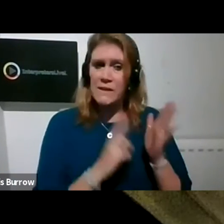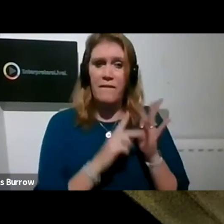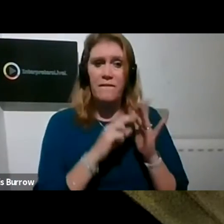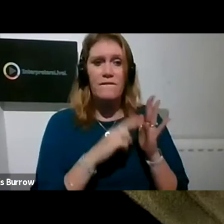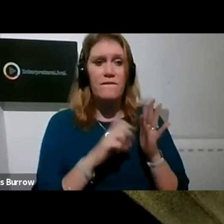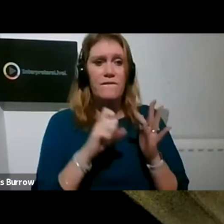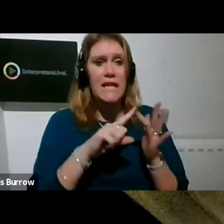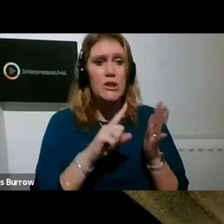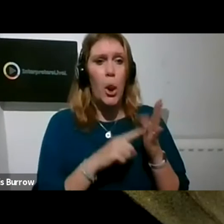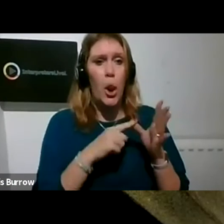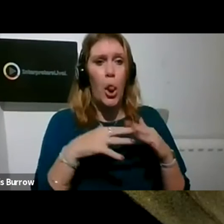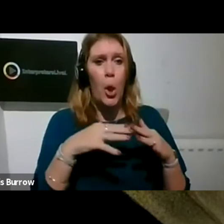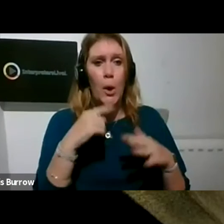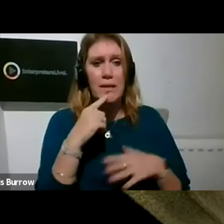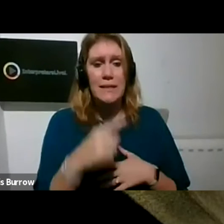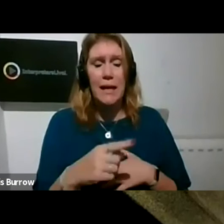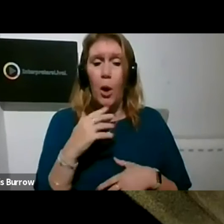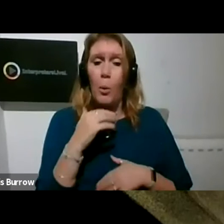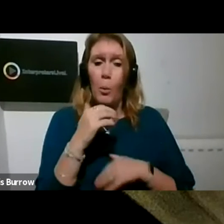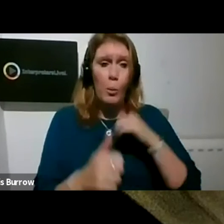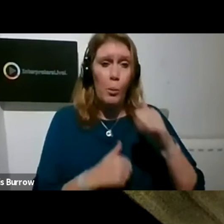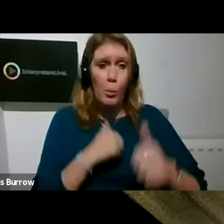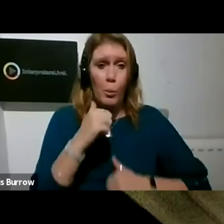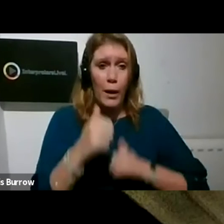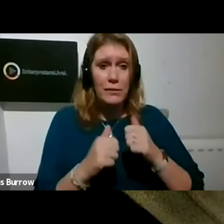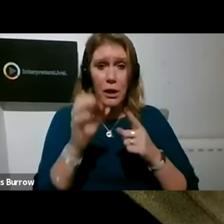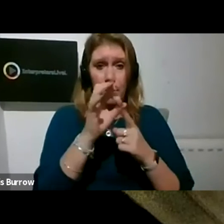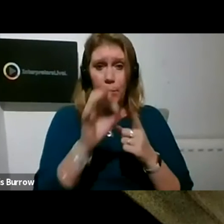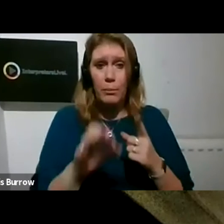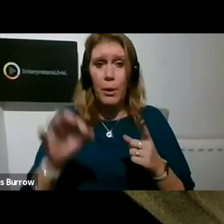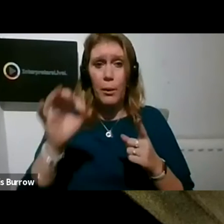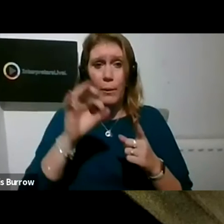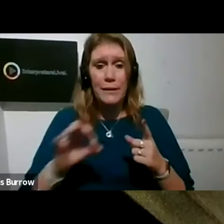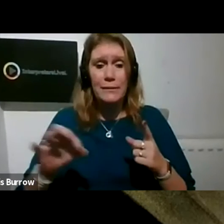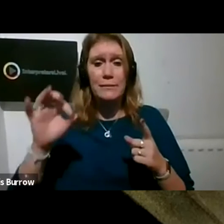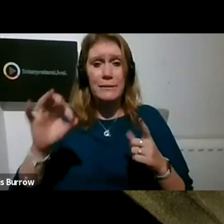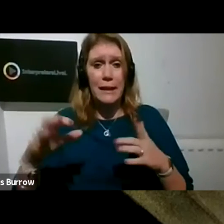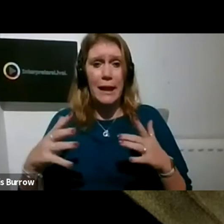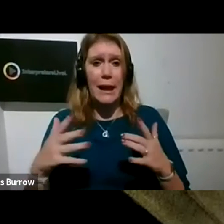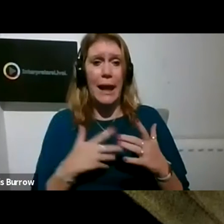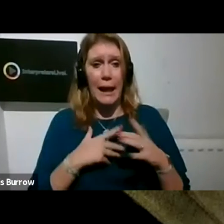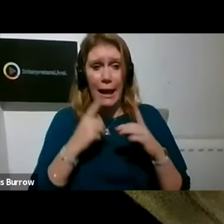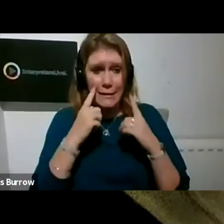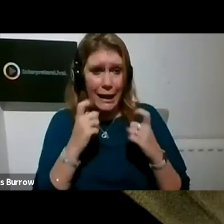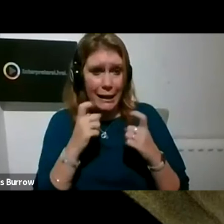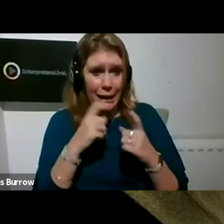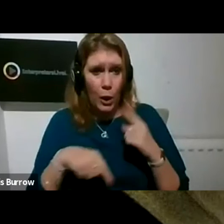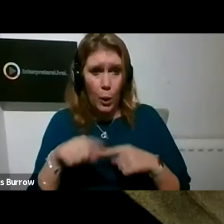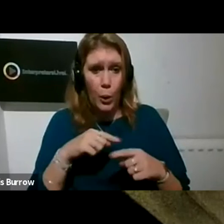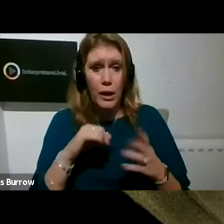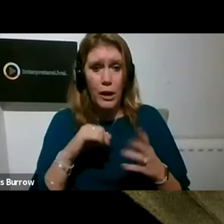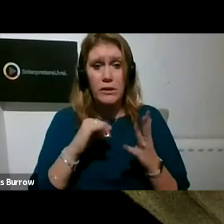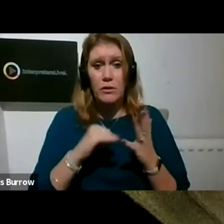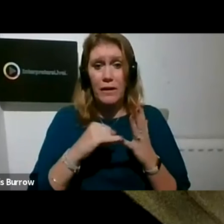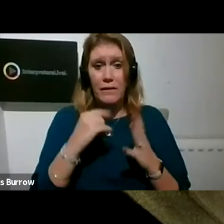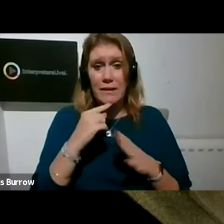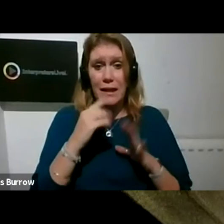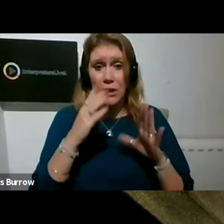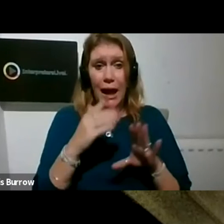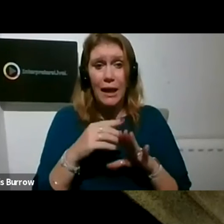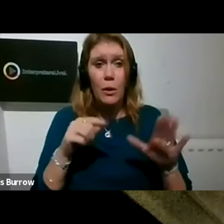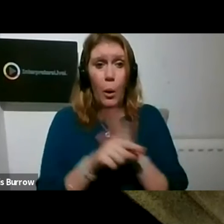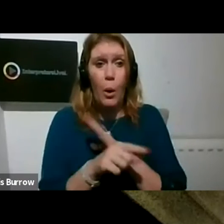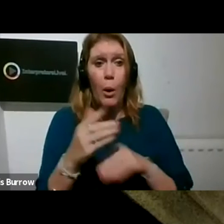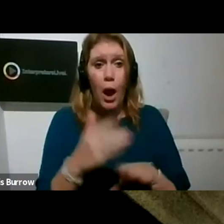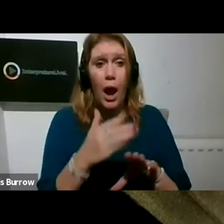done, poetic, relentless, take care all. Sarifa's had to go early, but said she really enjoyed